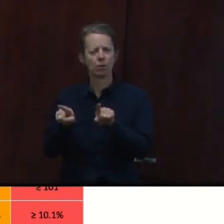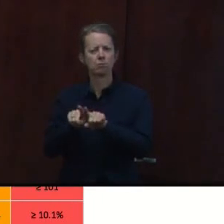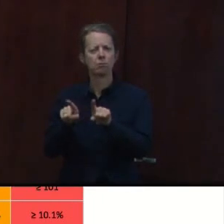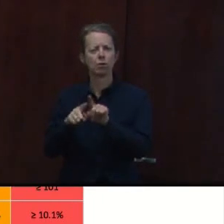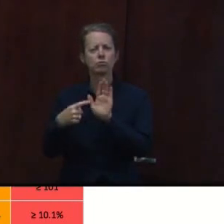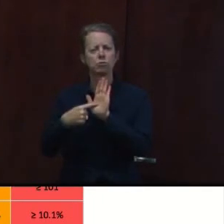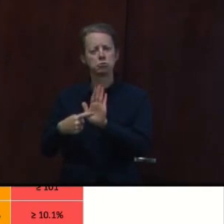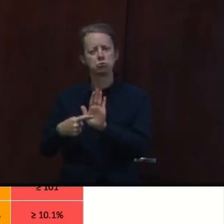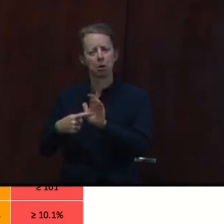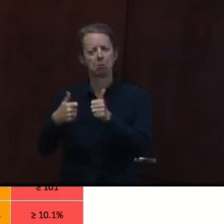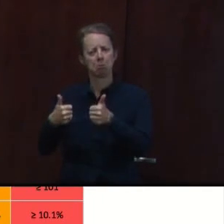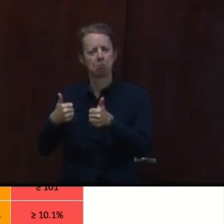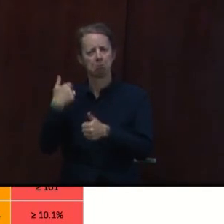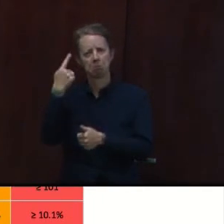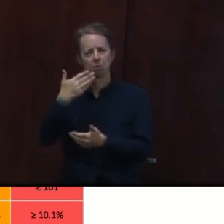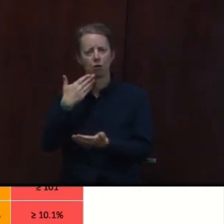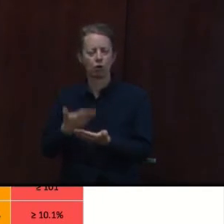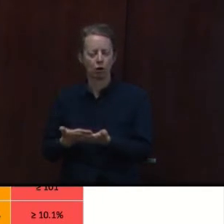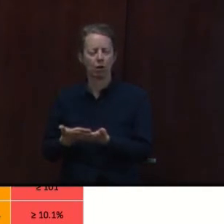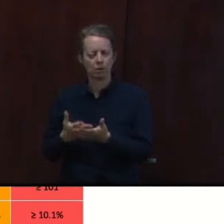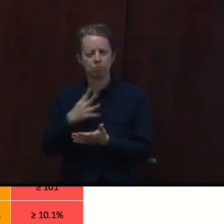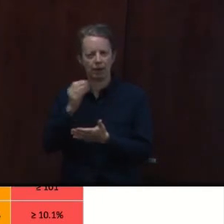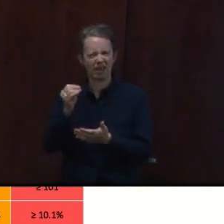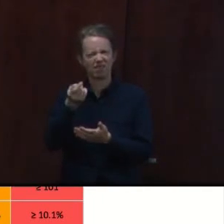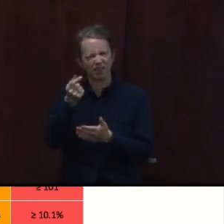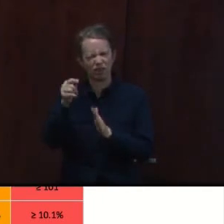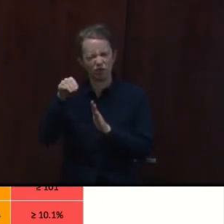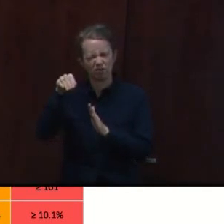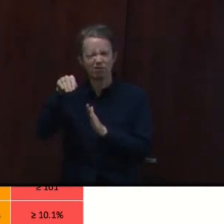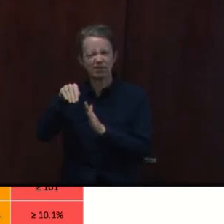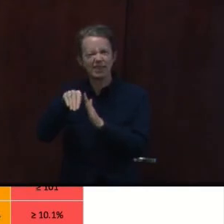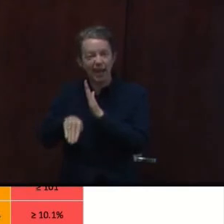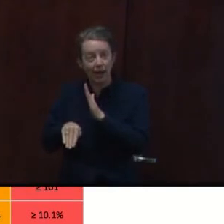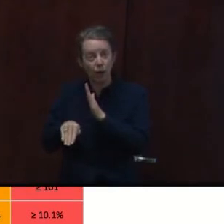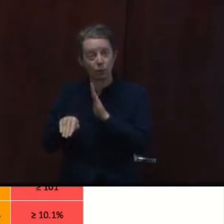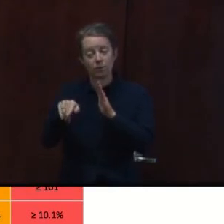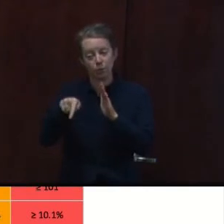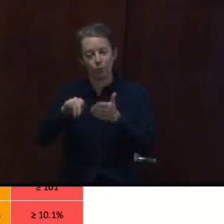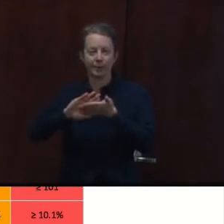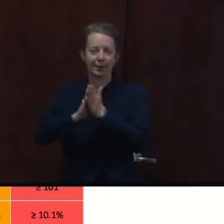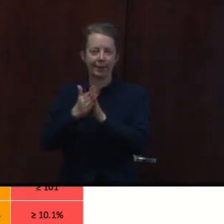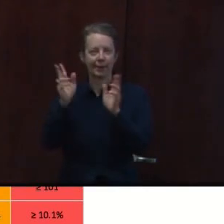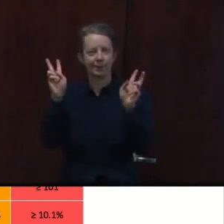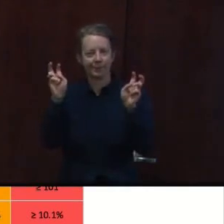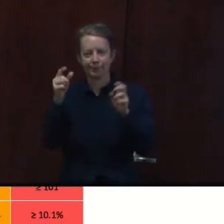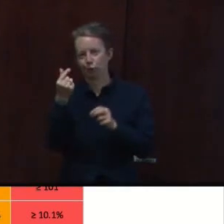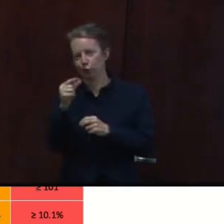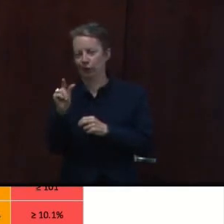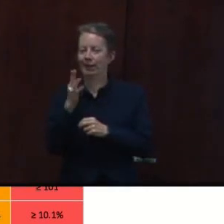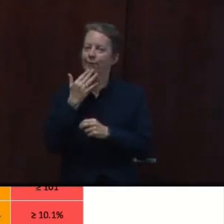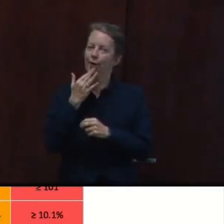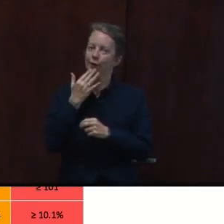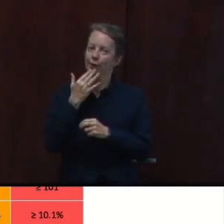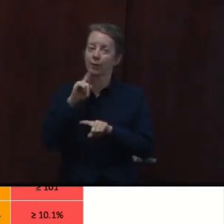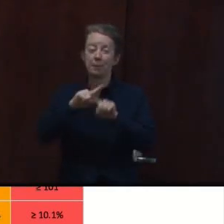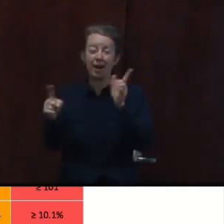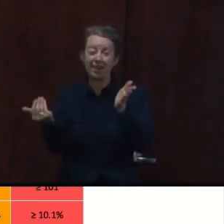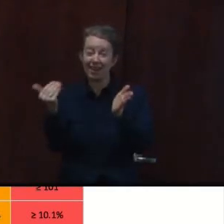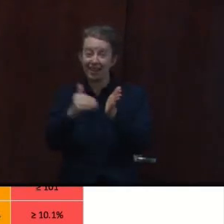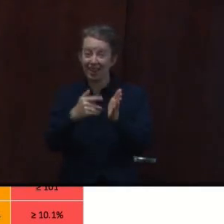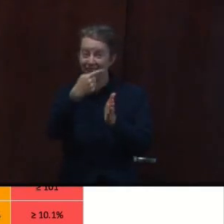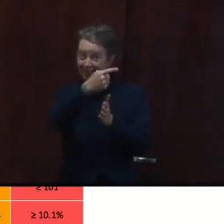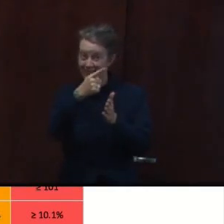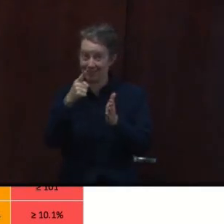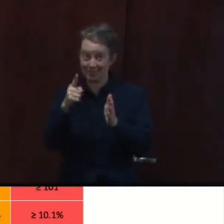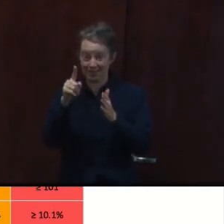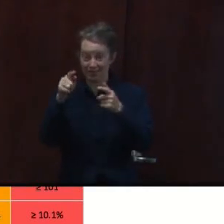a favorable decline, so putting us in the green. And so again, this is just the first week